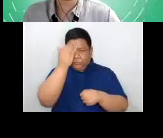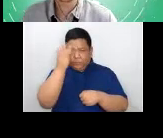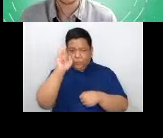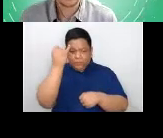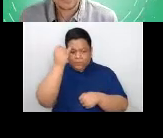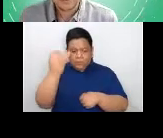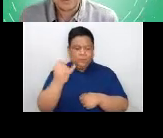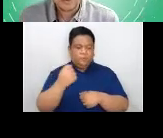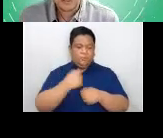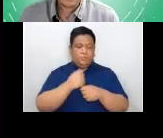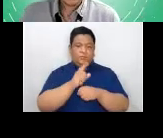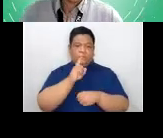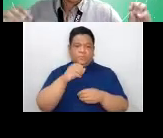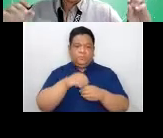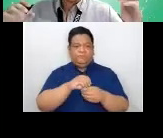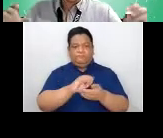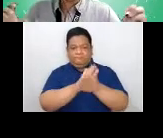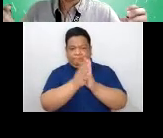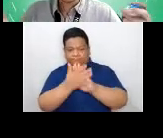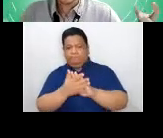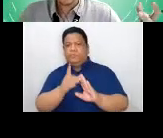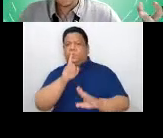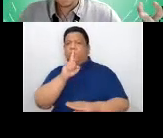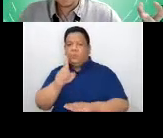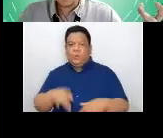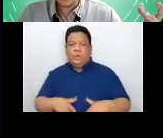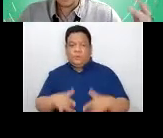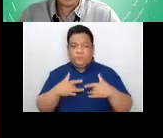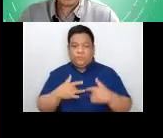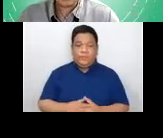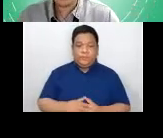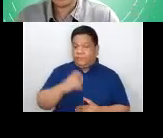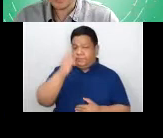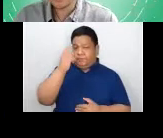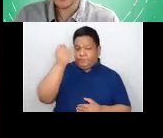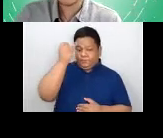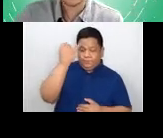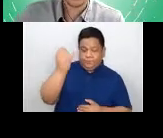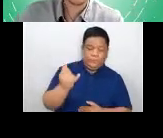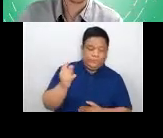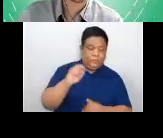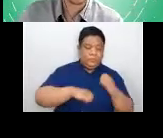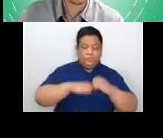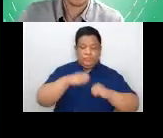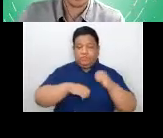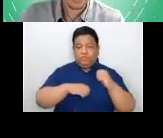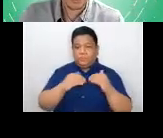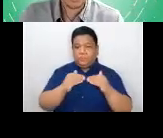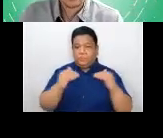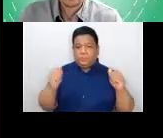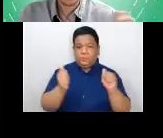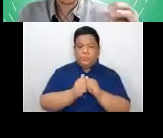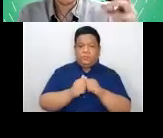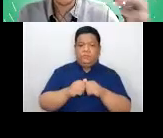in real life. And the idea here is that engineering, it's very synonymous with fabrication